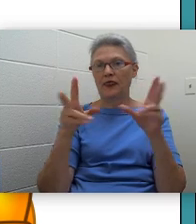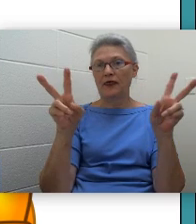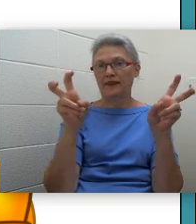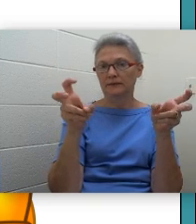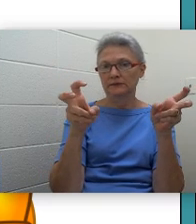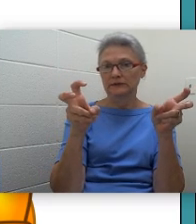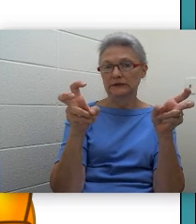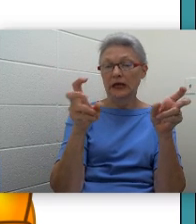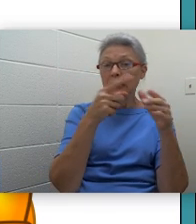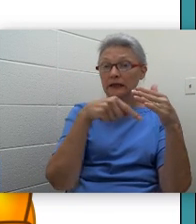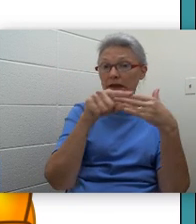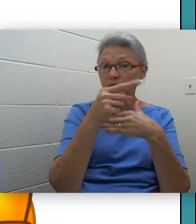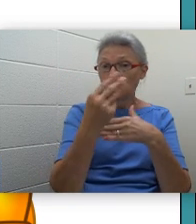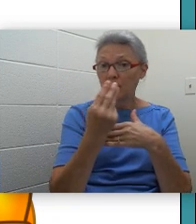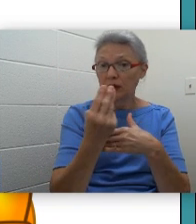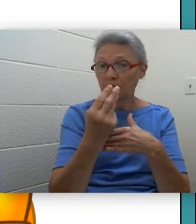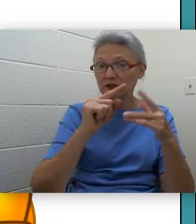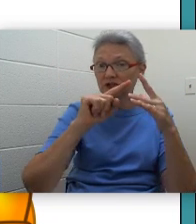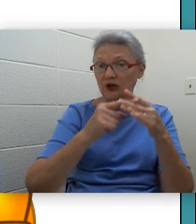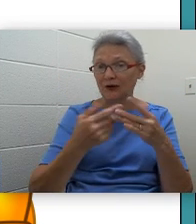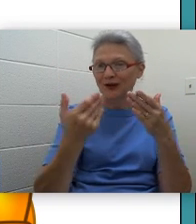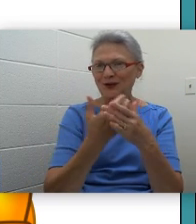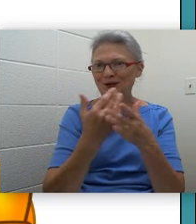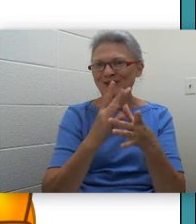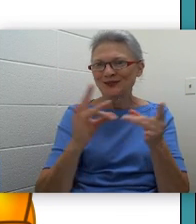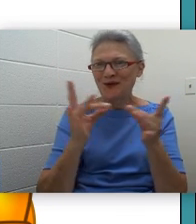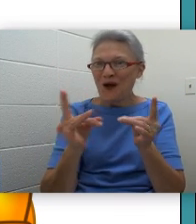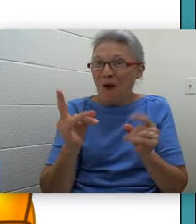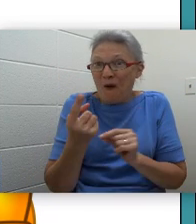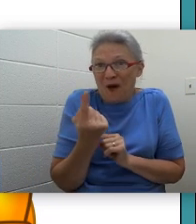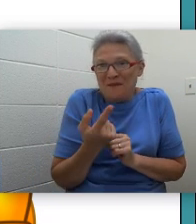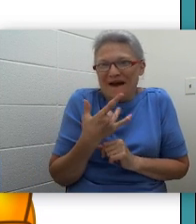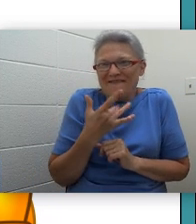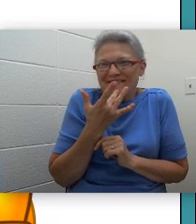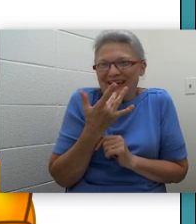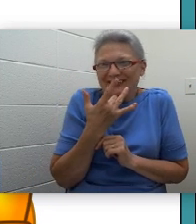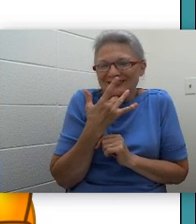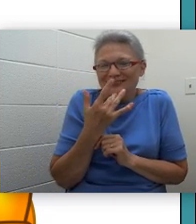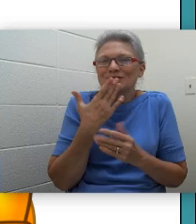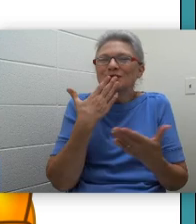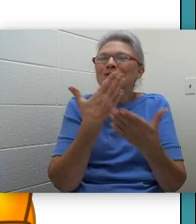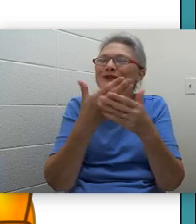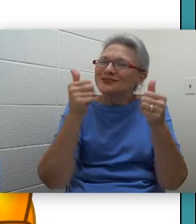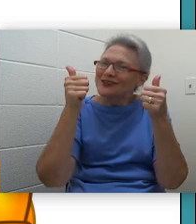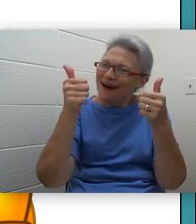a brand new text. It is one of my favorites. Great job this week.